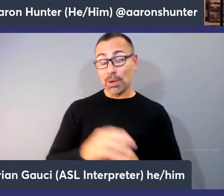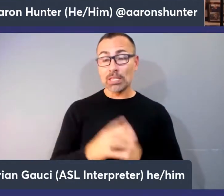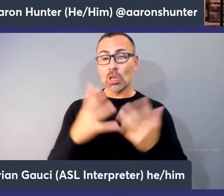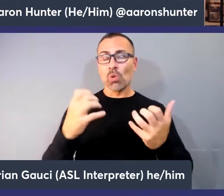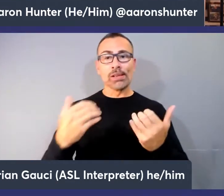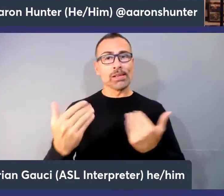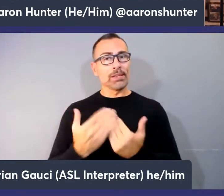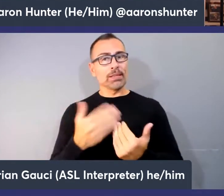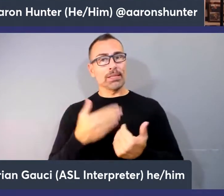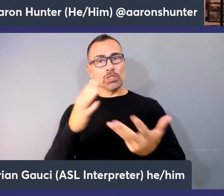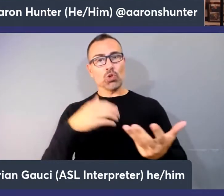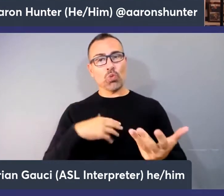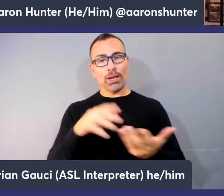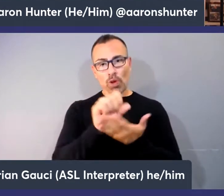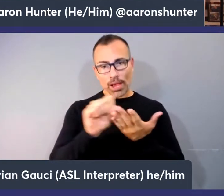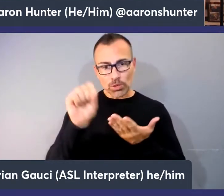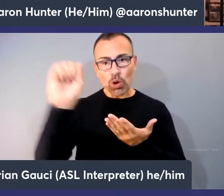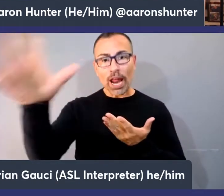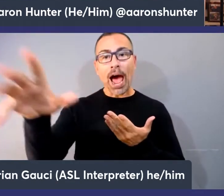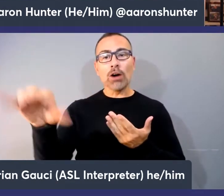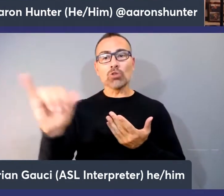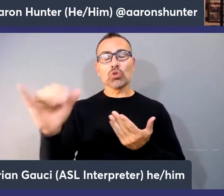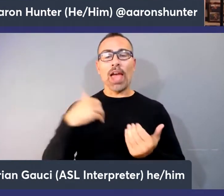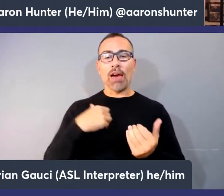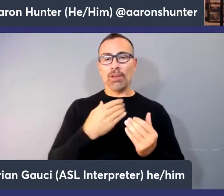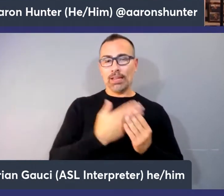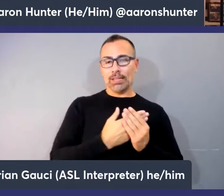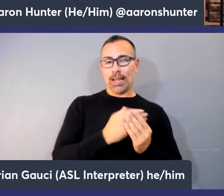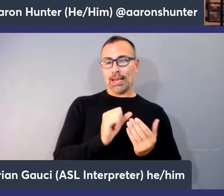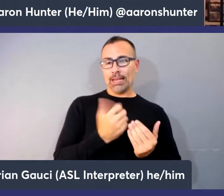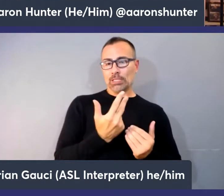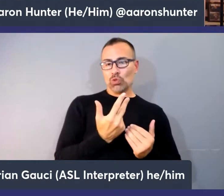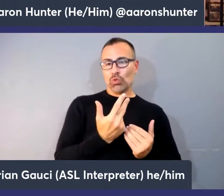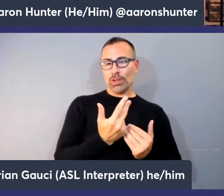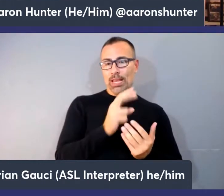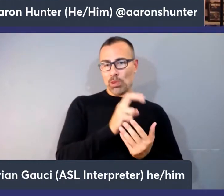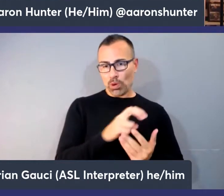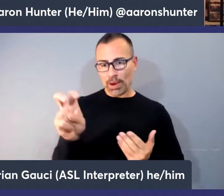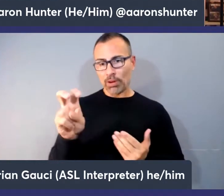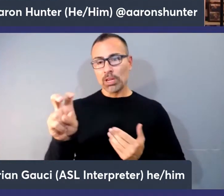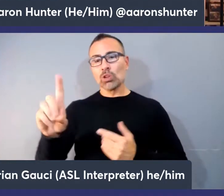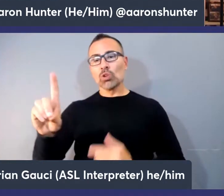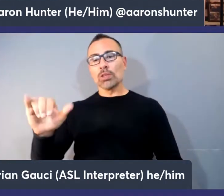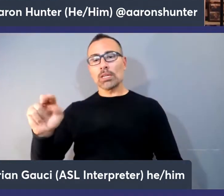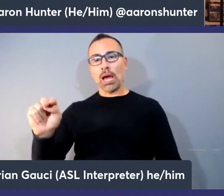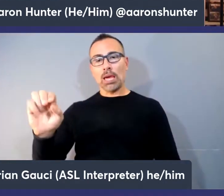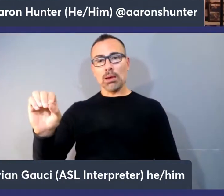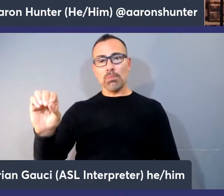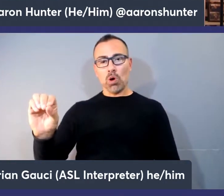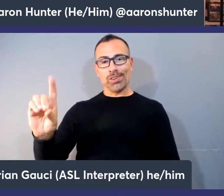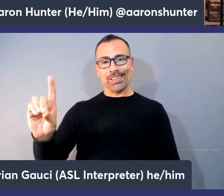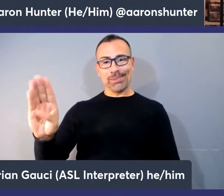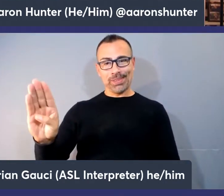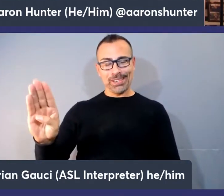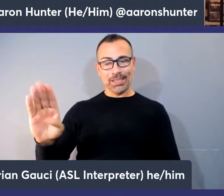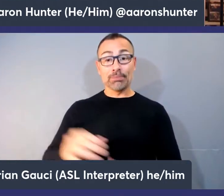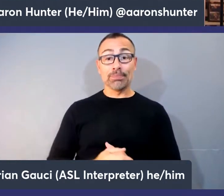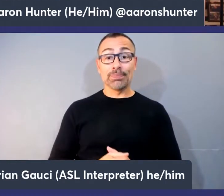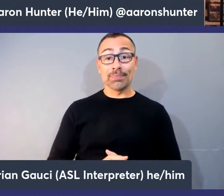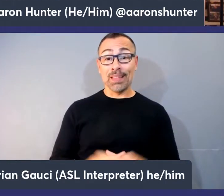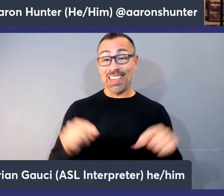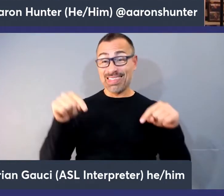have that data sitting in S3. They want to now migrate all of that into DynamoDB. This feature makes